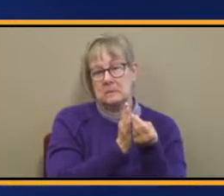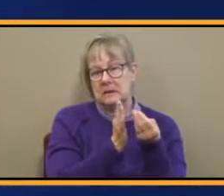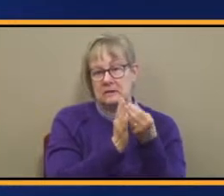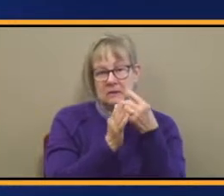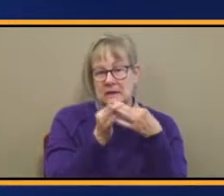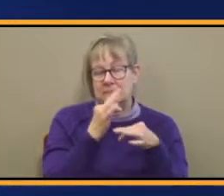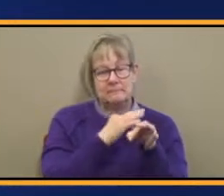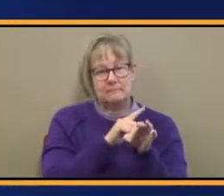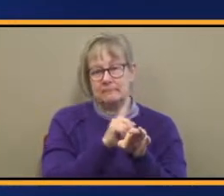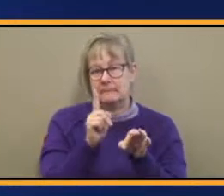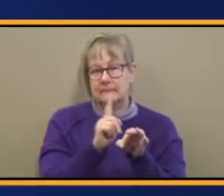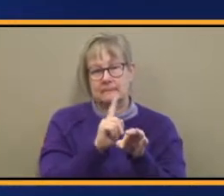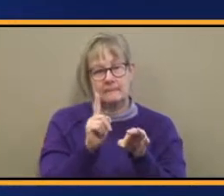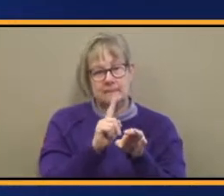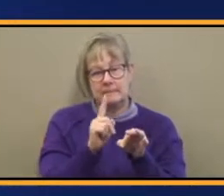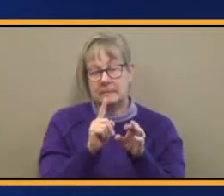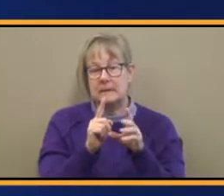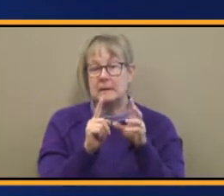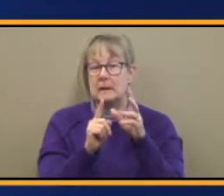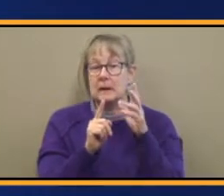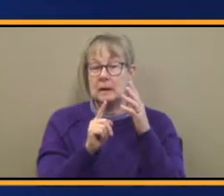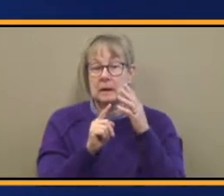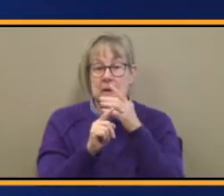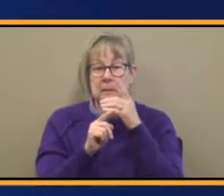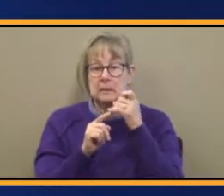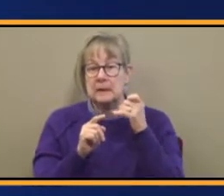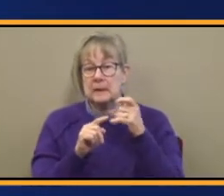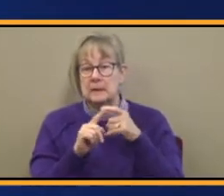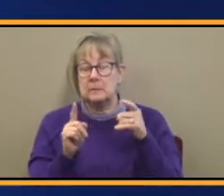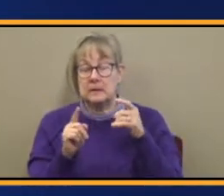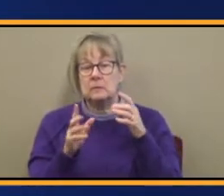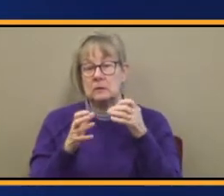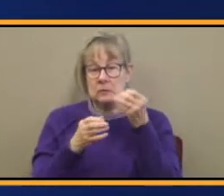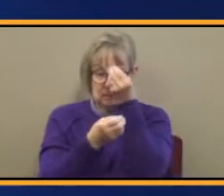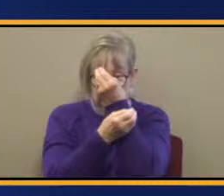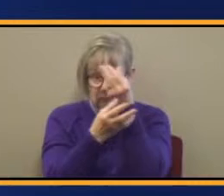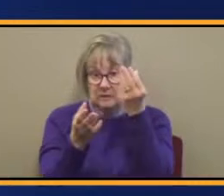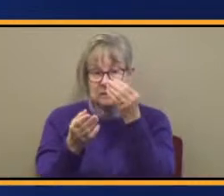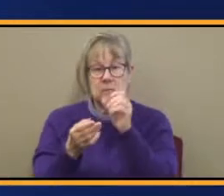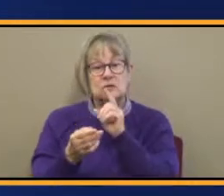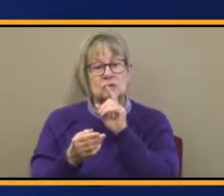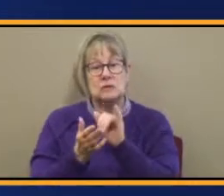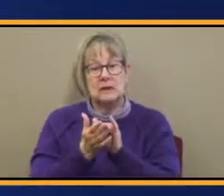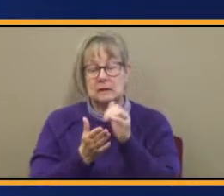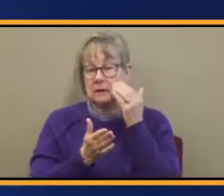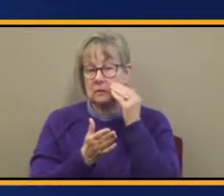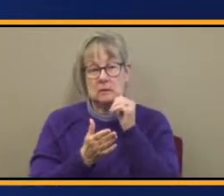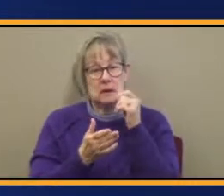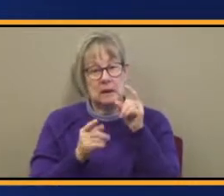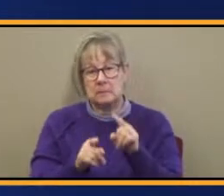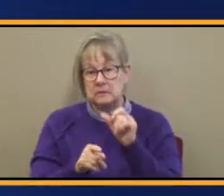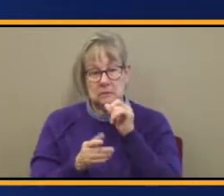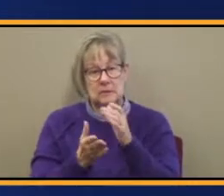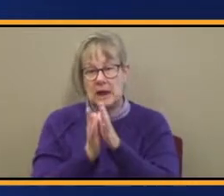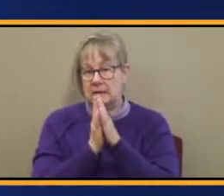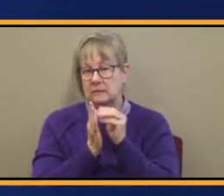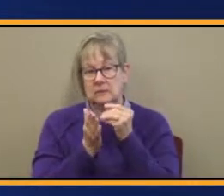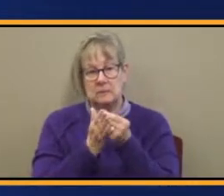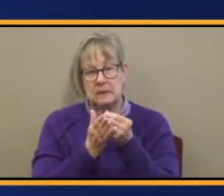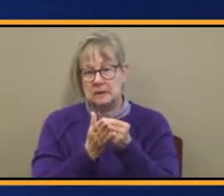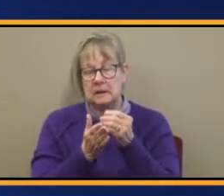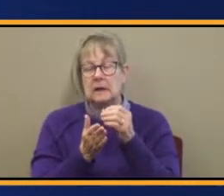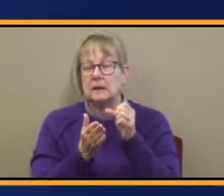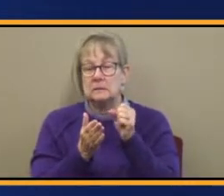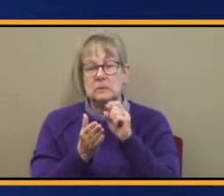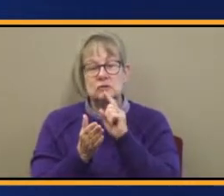change out their meter. And since they've heard something about it, they don't question it and have actually had some of our customers pay that amount. So we just want to make sure that is really